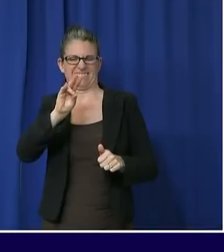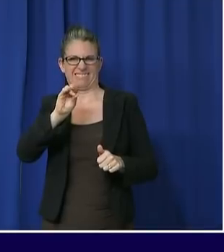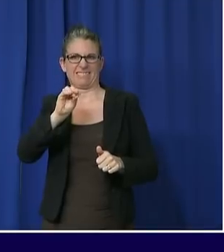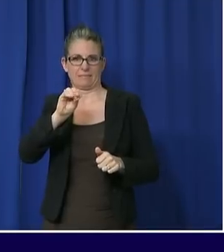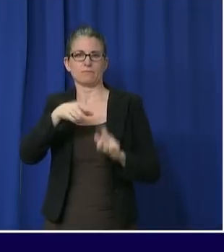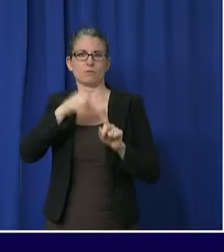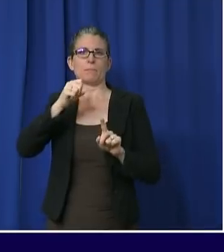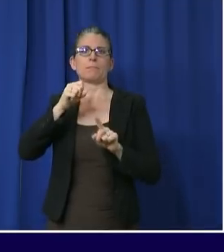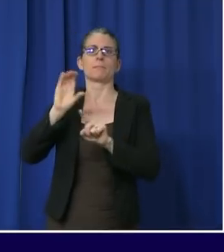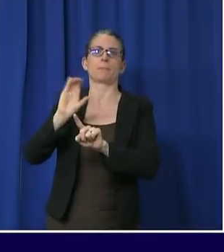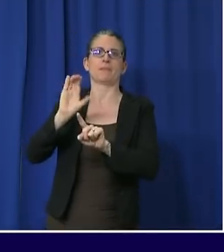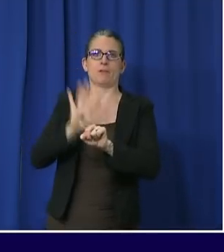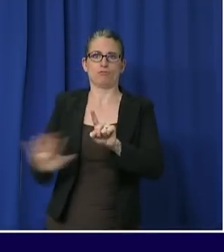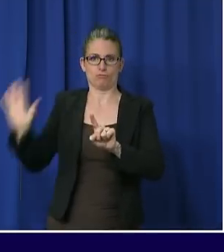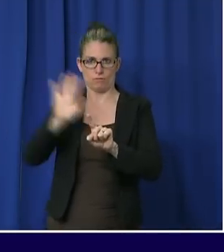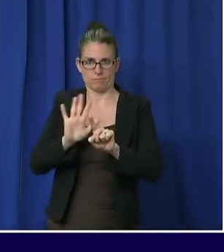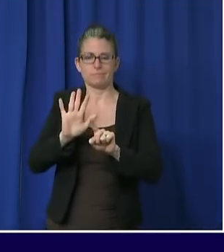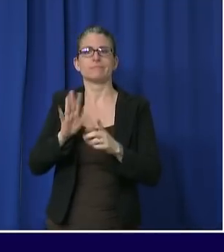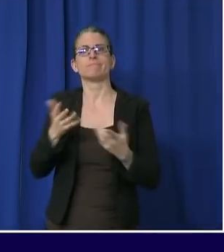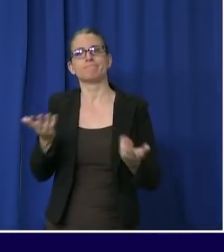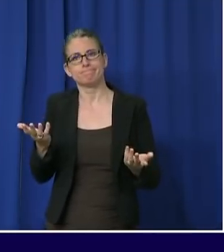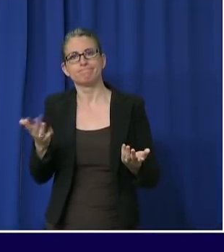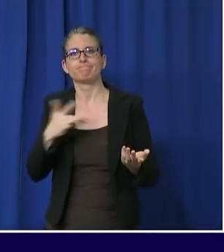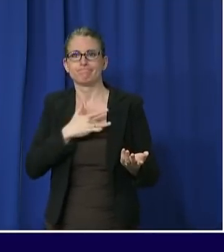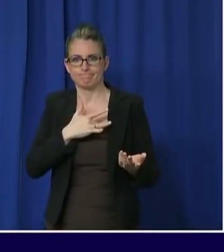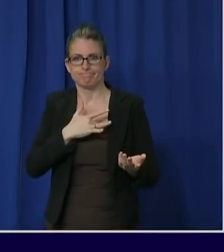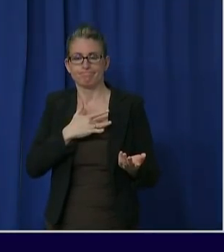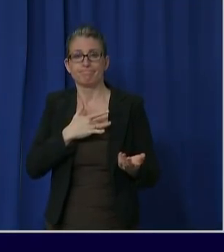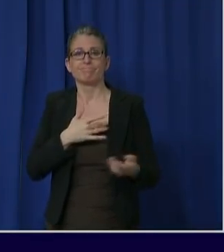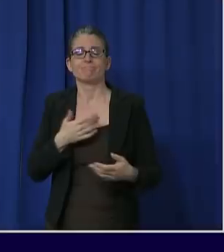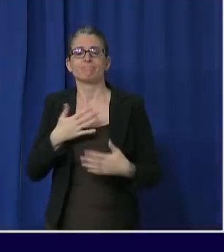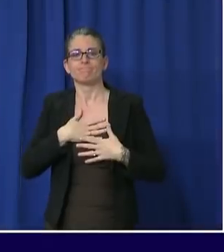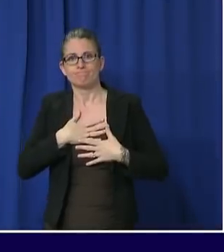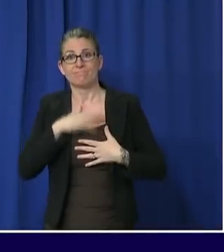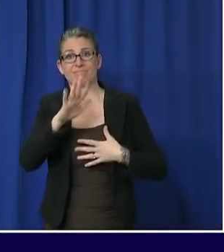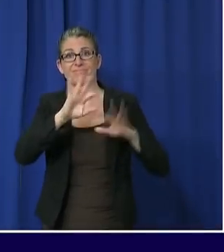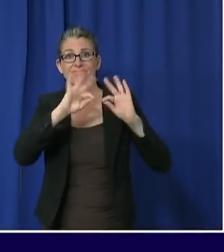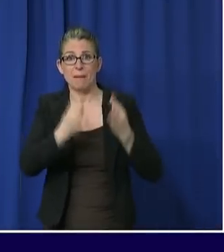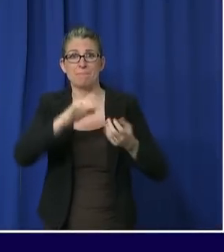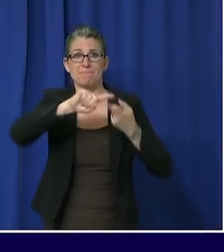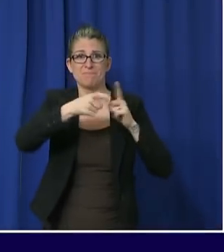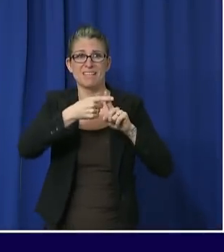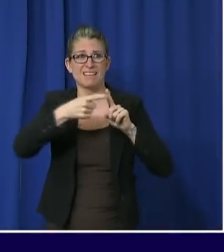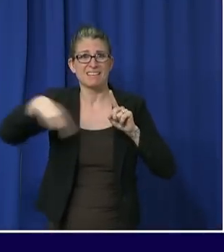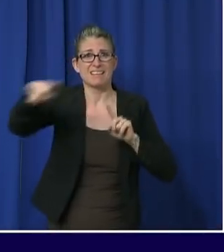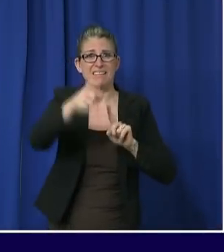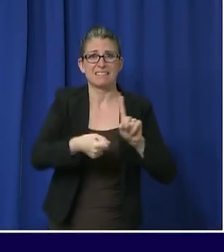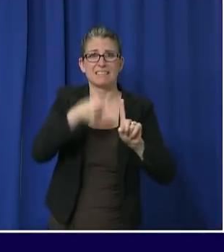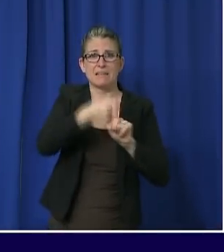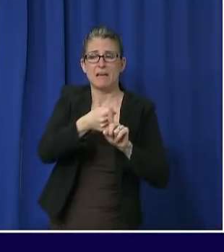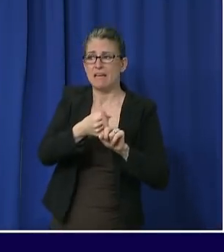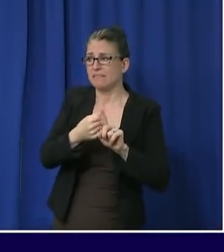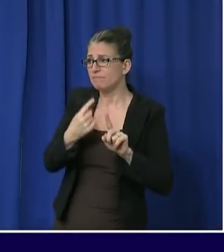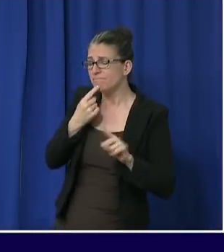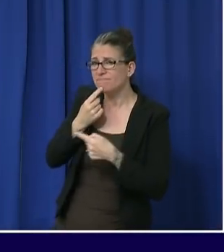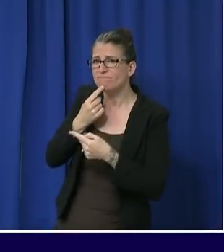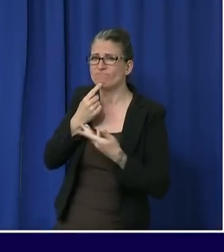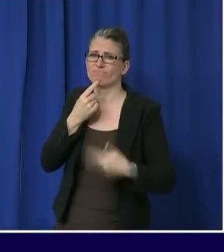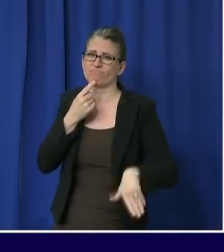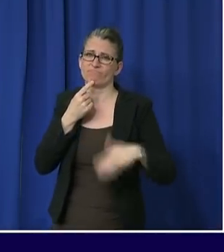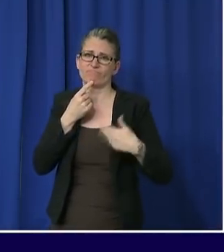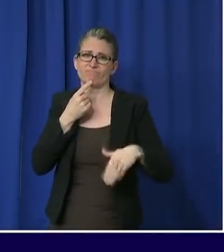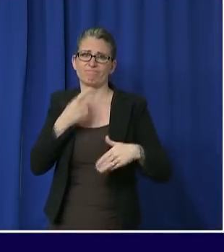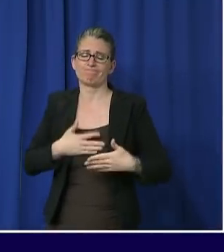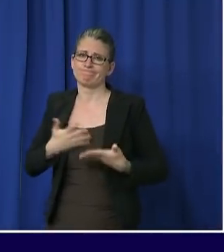behind friends, family members, and a community. And we, all of us at the state, offer our deepest condolences to